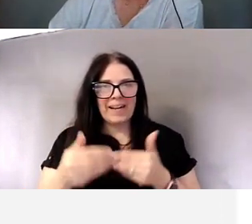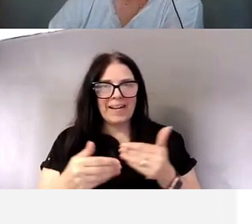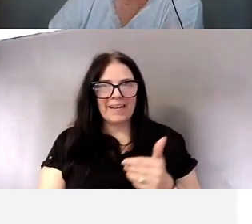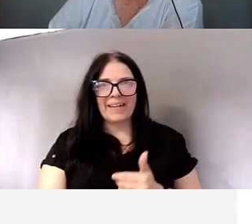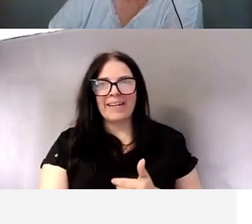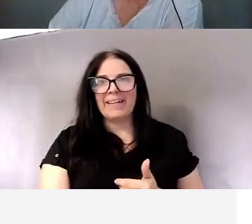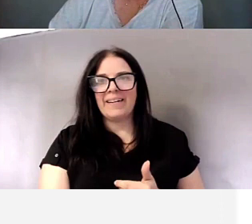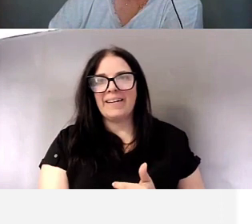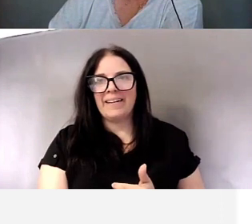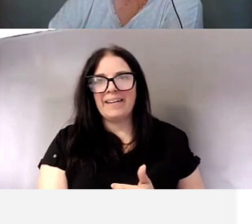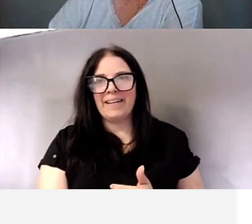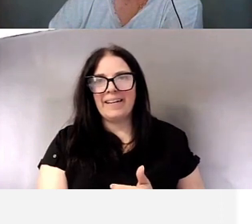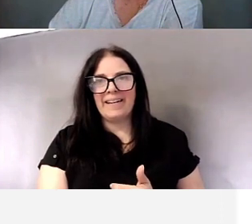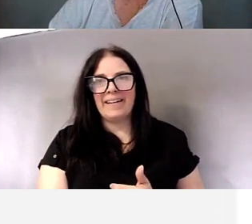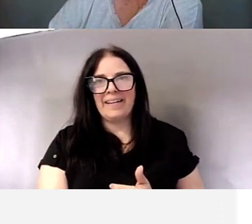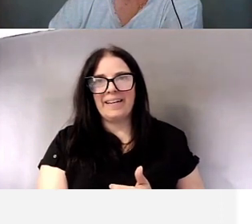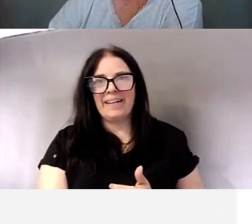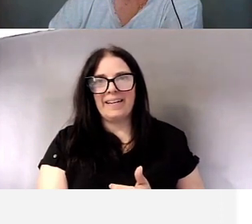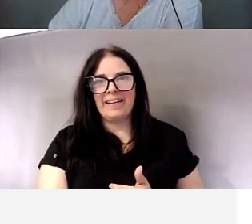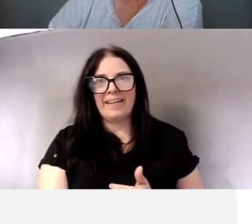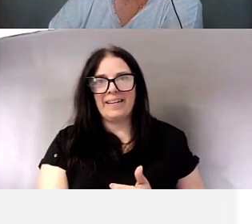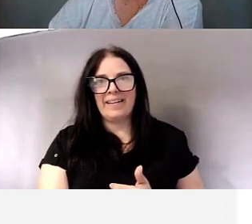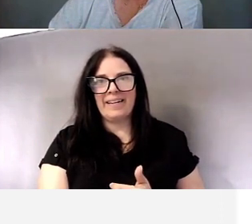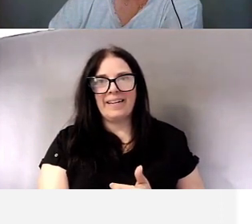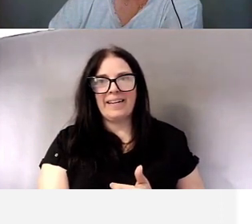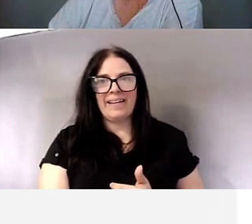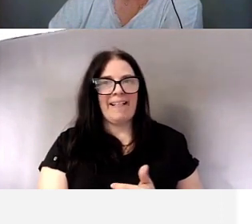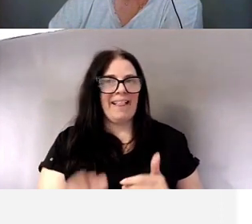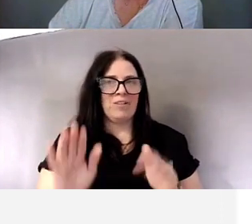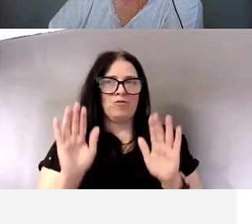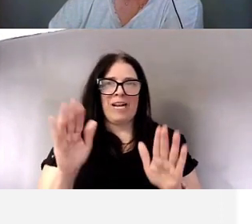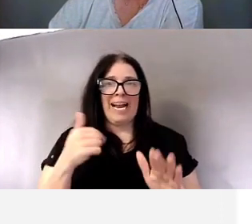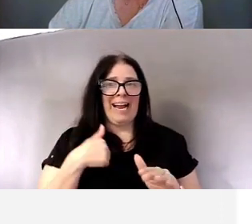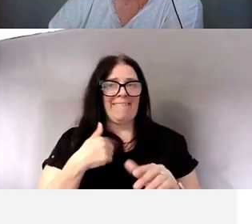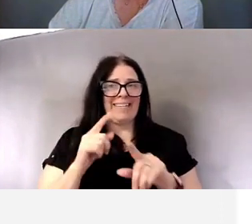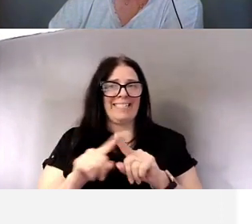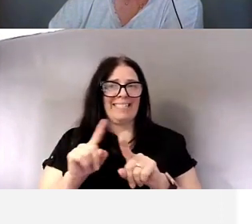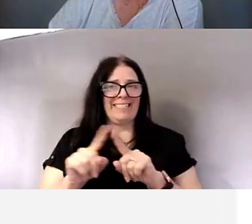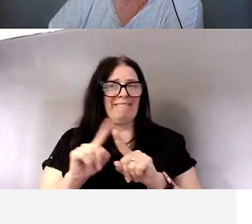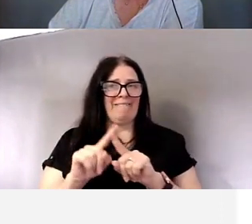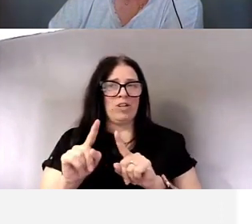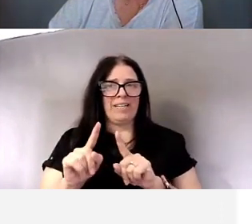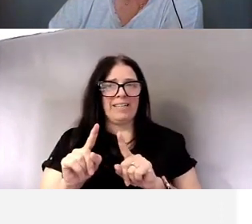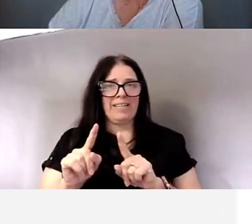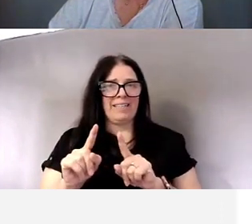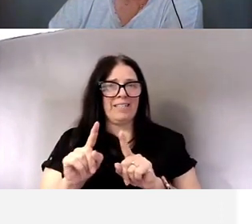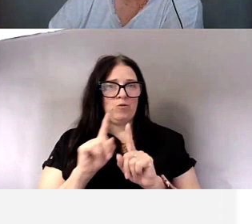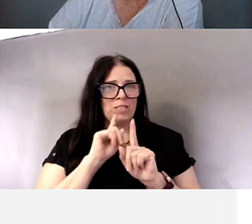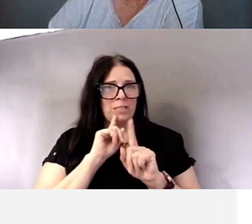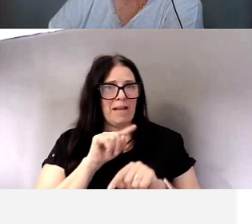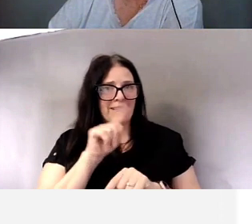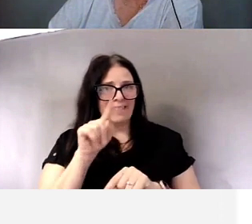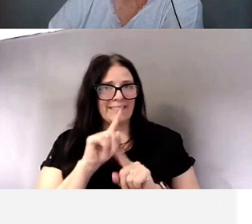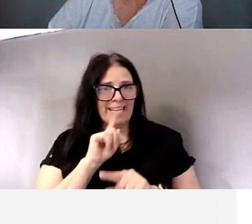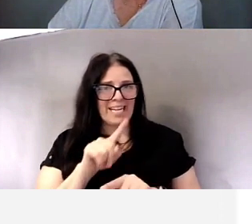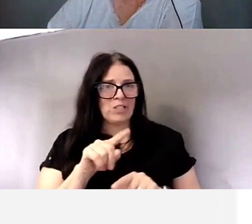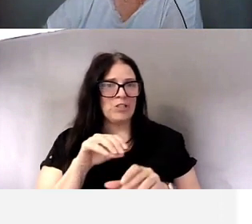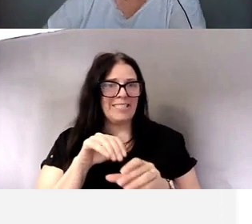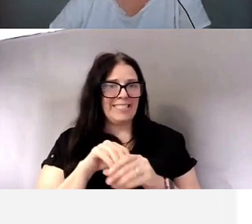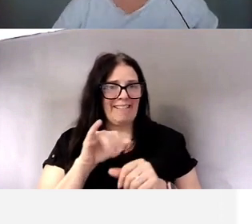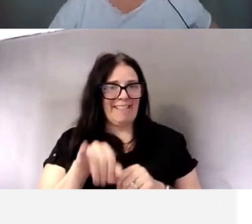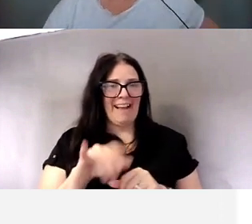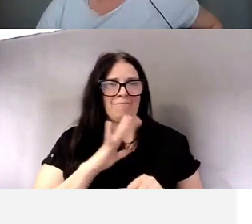our knowledge, new to me. That's great. We've got lots of different um, responses and a range